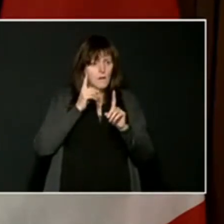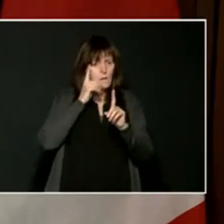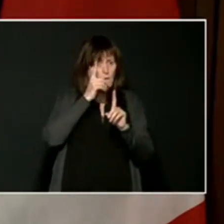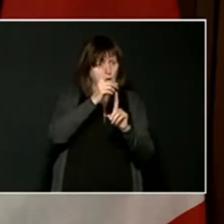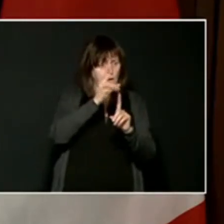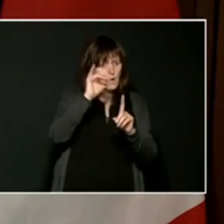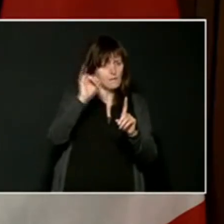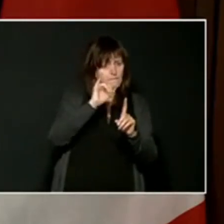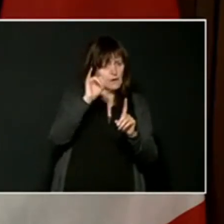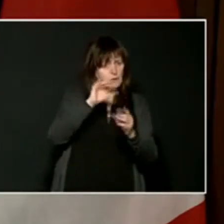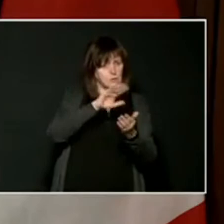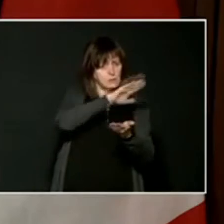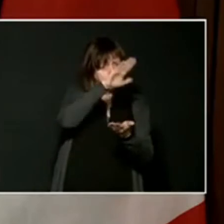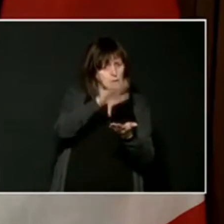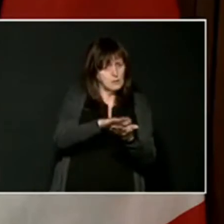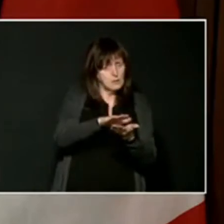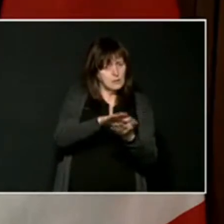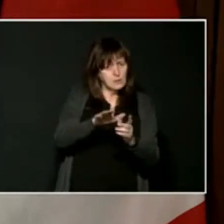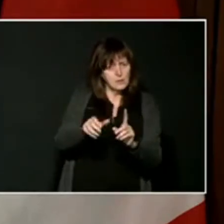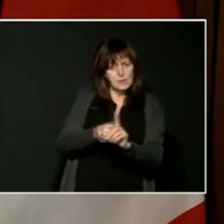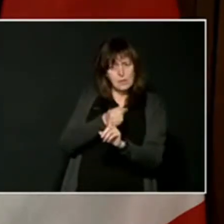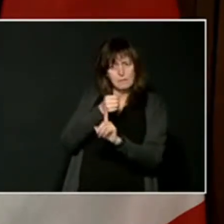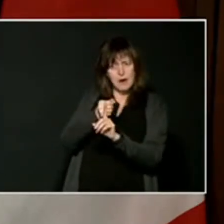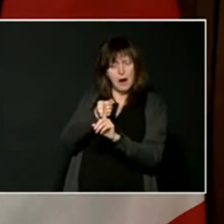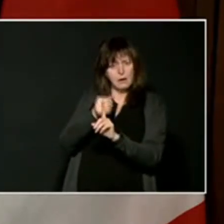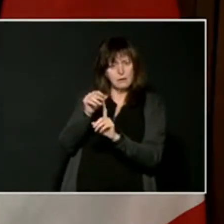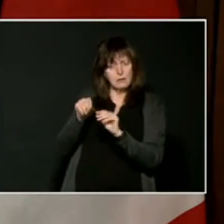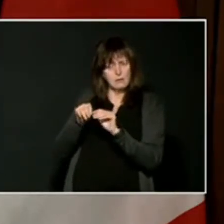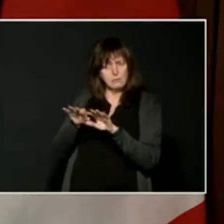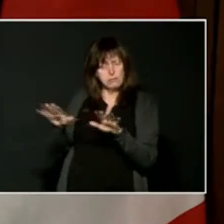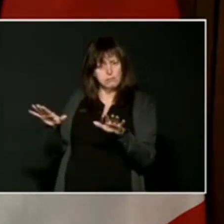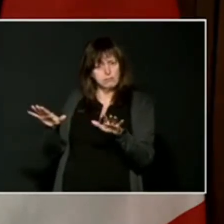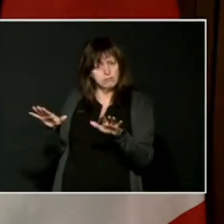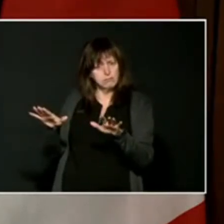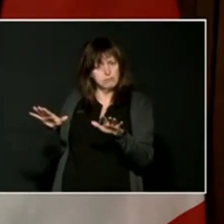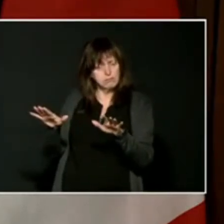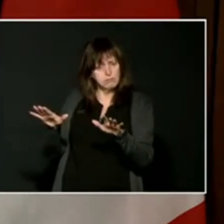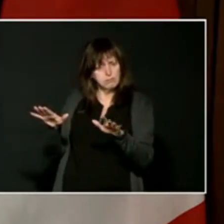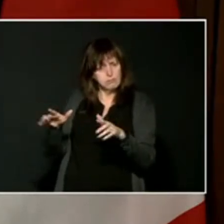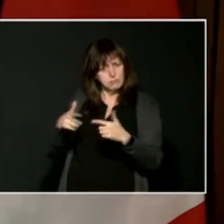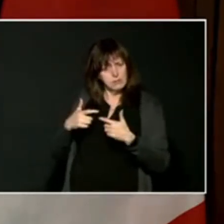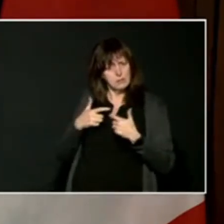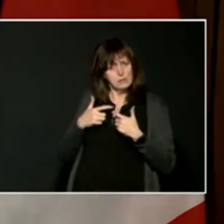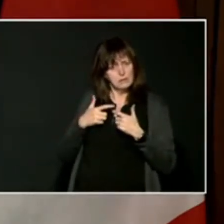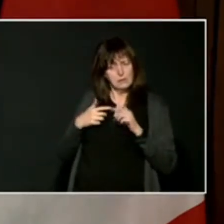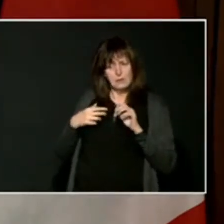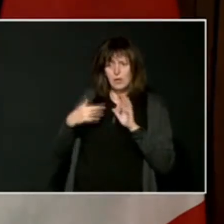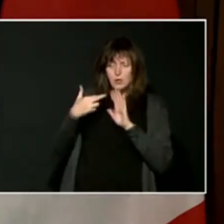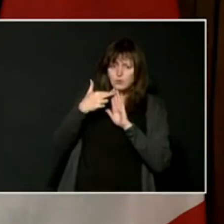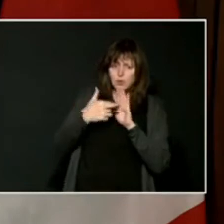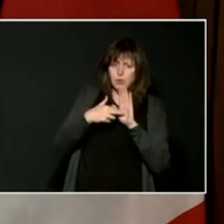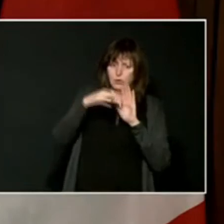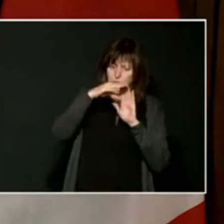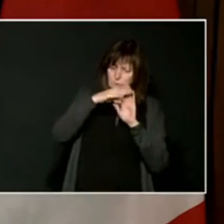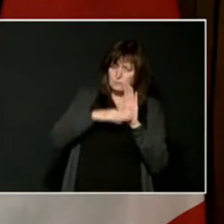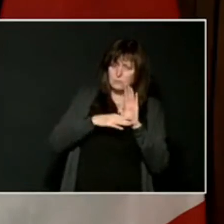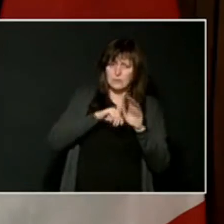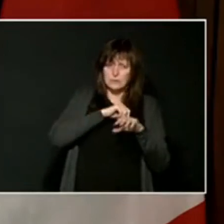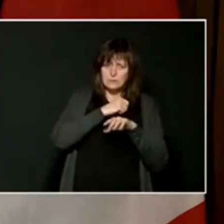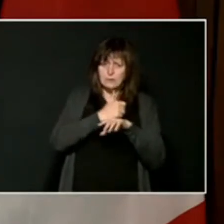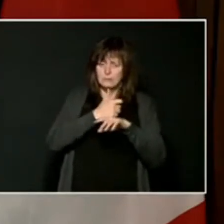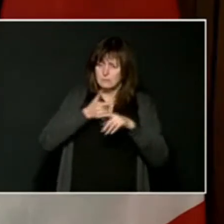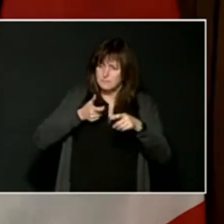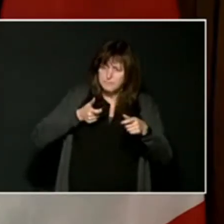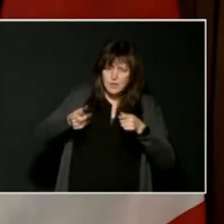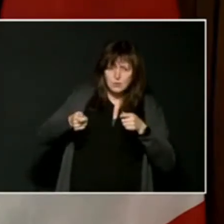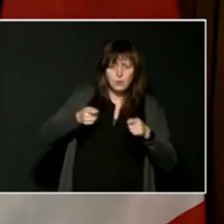measures we take are strong enough to make sure that we can get the disease under control, we can protect our hospitals,